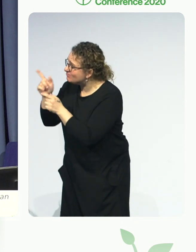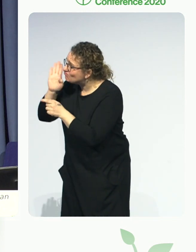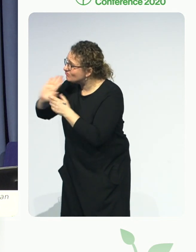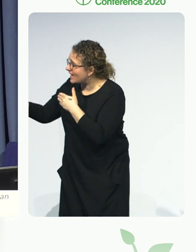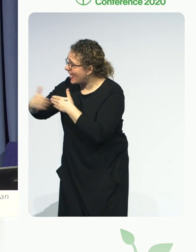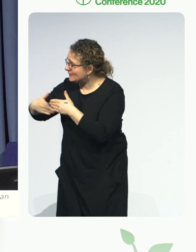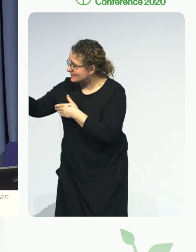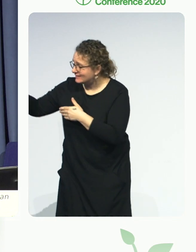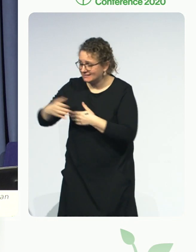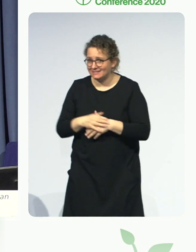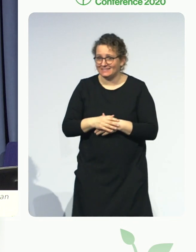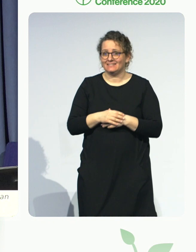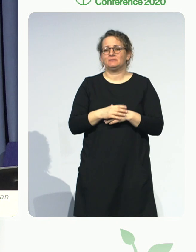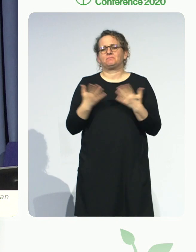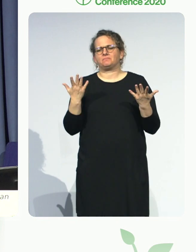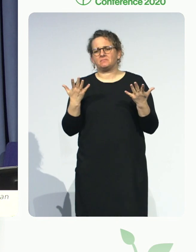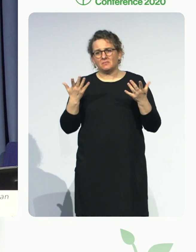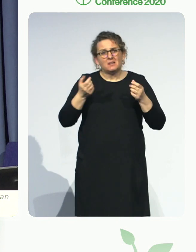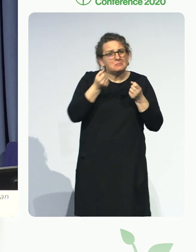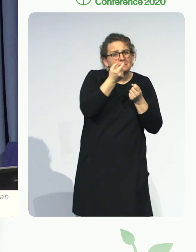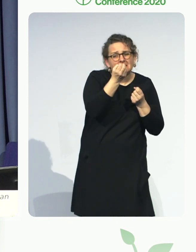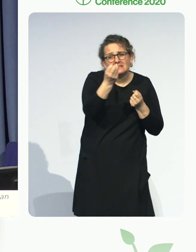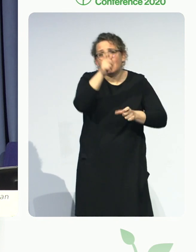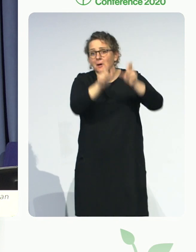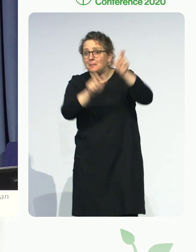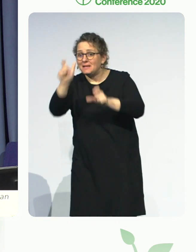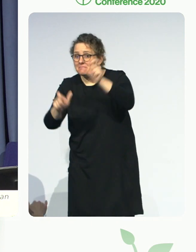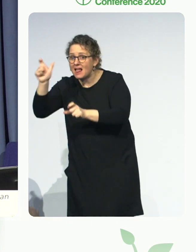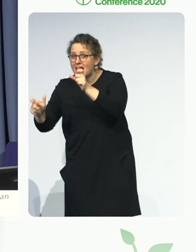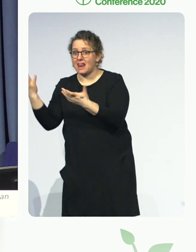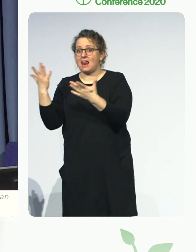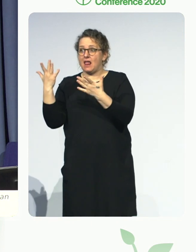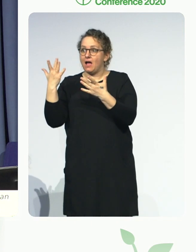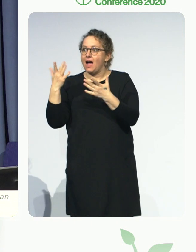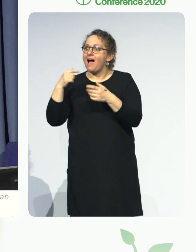still out of school, and the question is